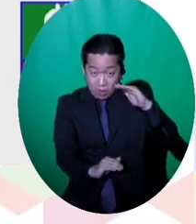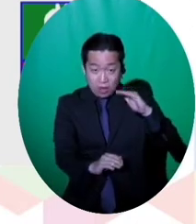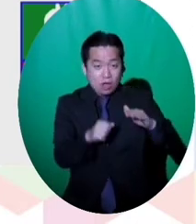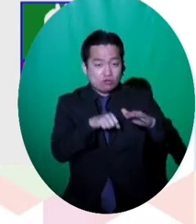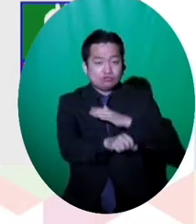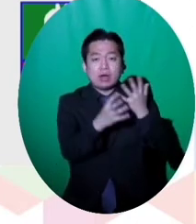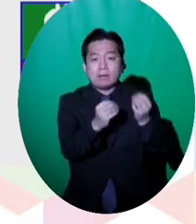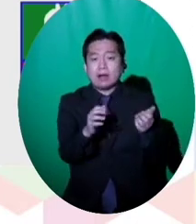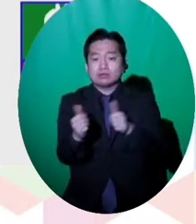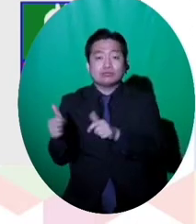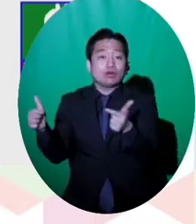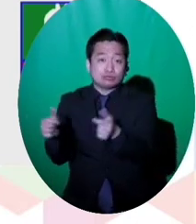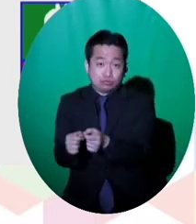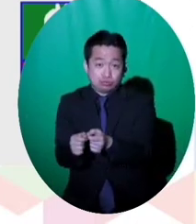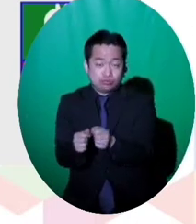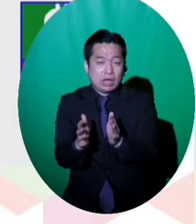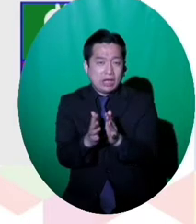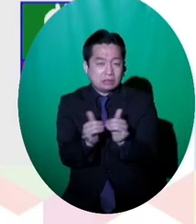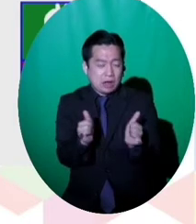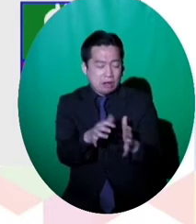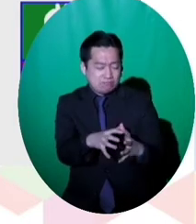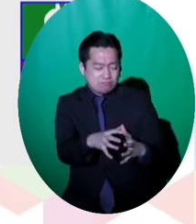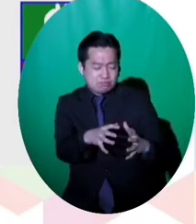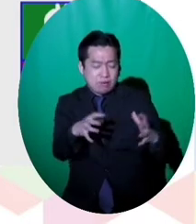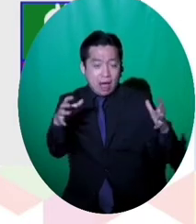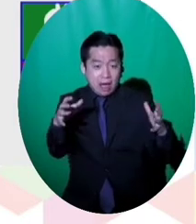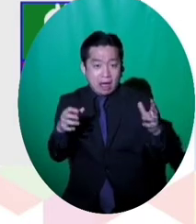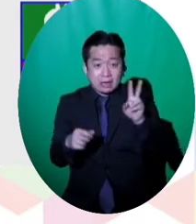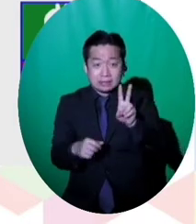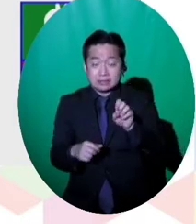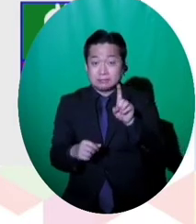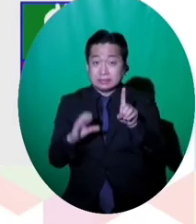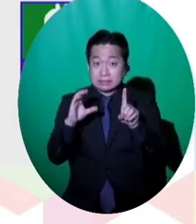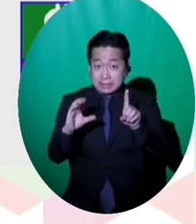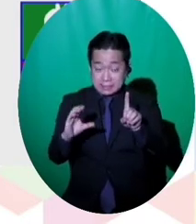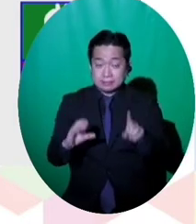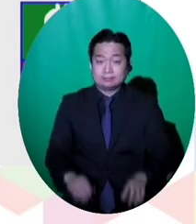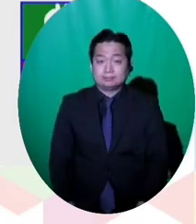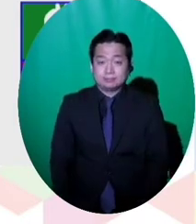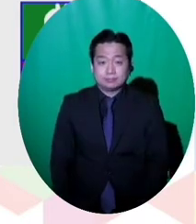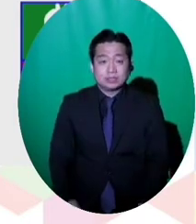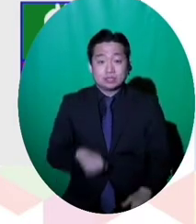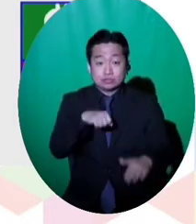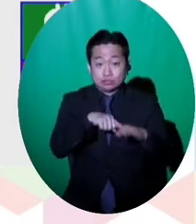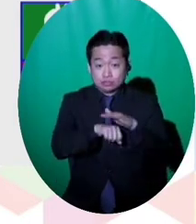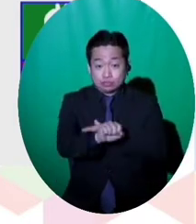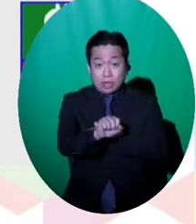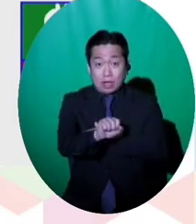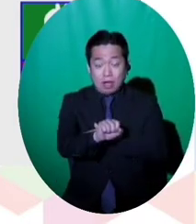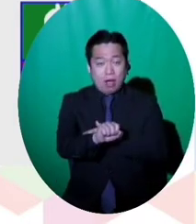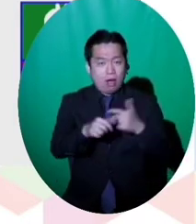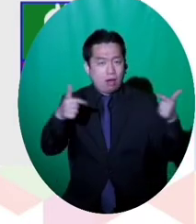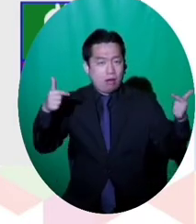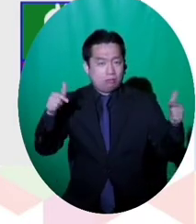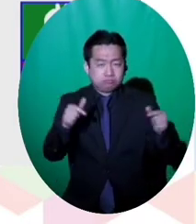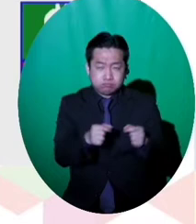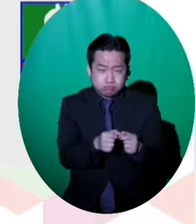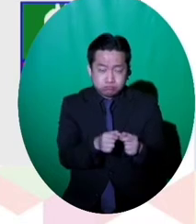in particular, we've seen pretty rapid fertility decline, as I mentioned, to below replacement rates